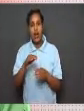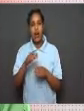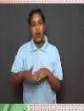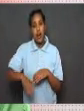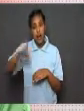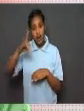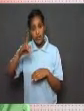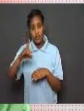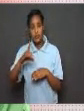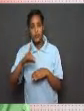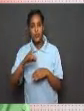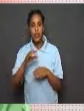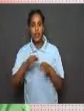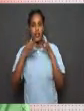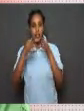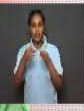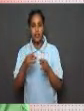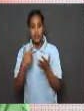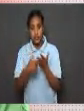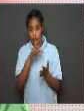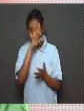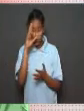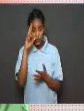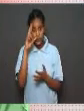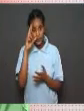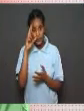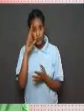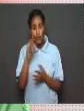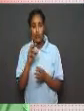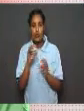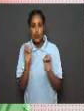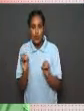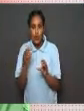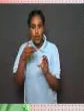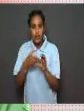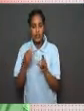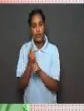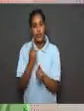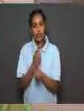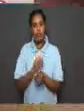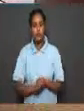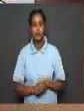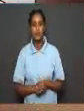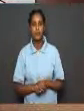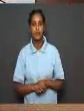current loads. This is because no gases are formed.